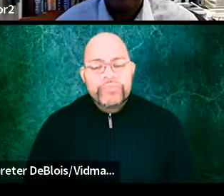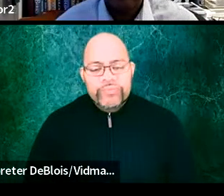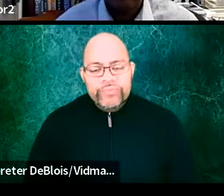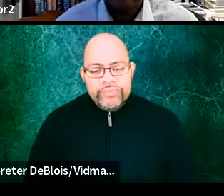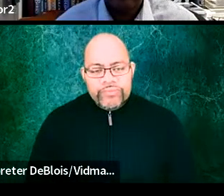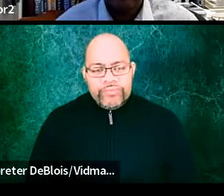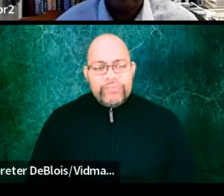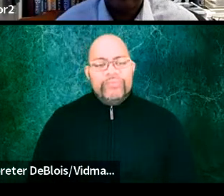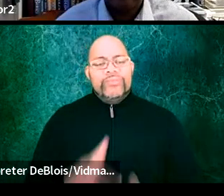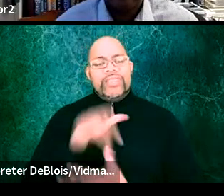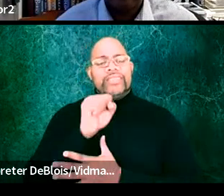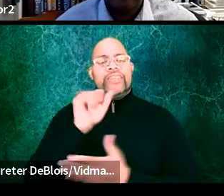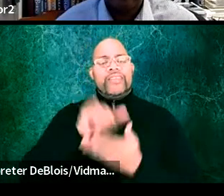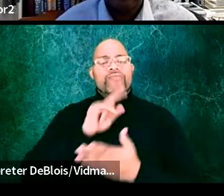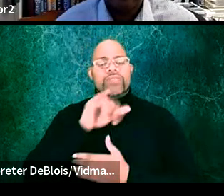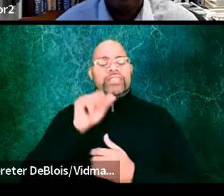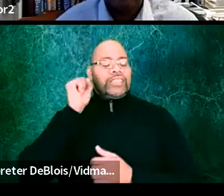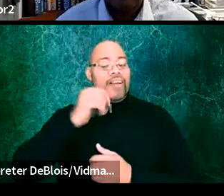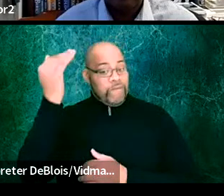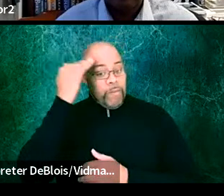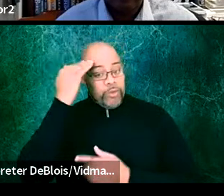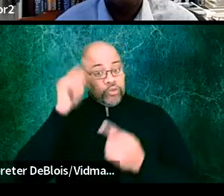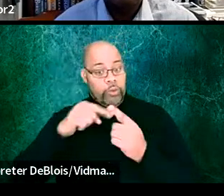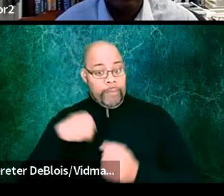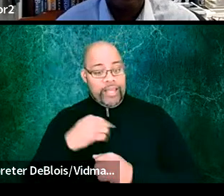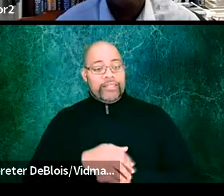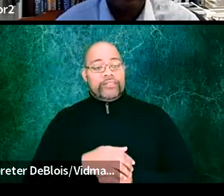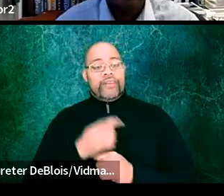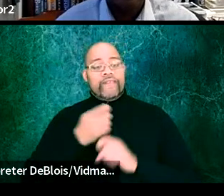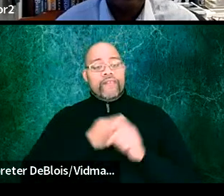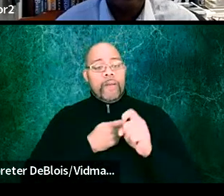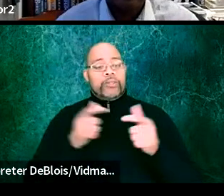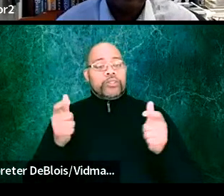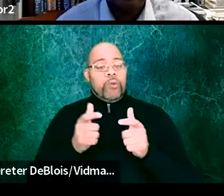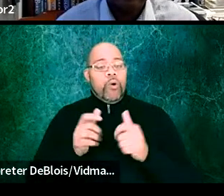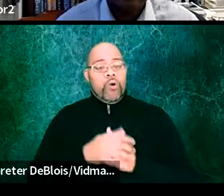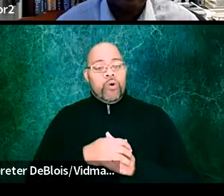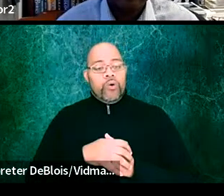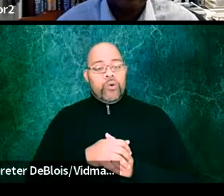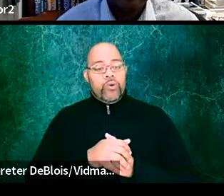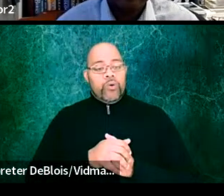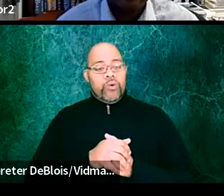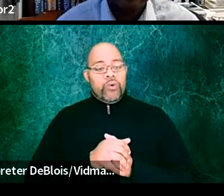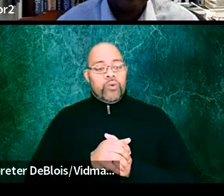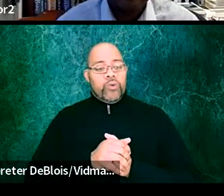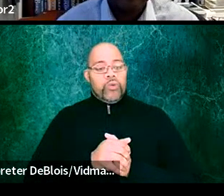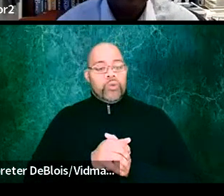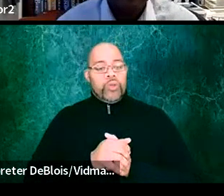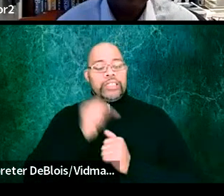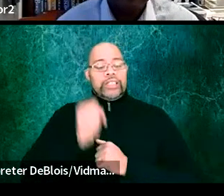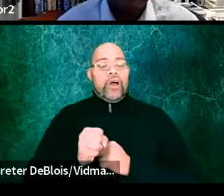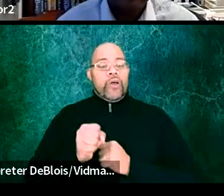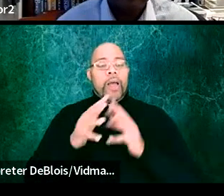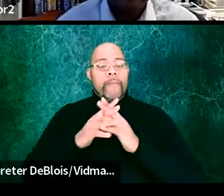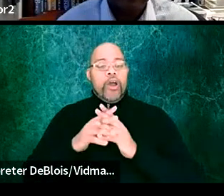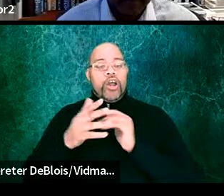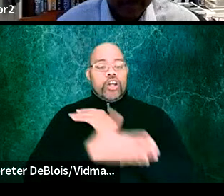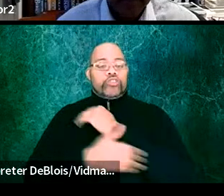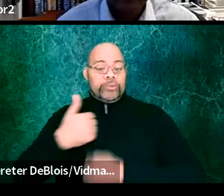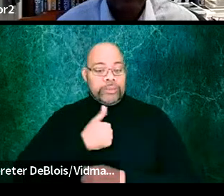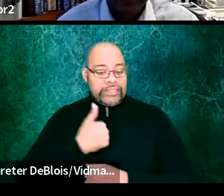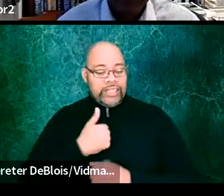Yeah, so that really sounds familiar to me, being from a small South American nation